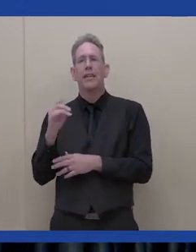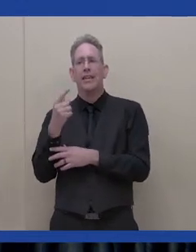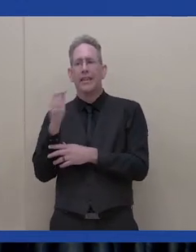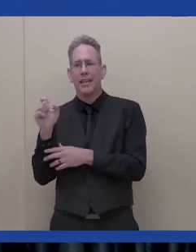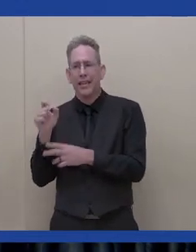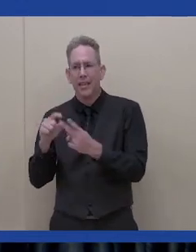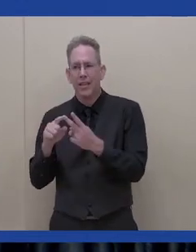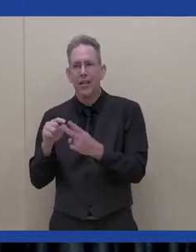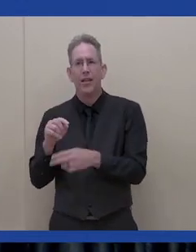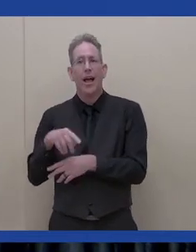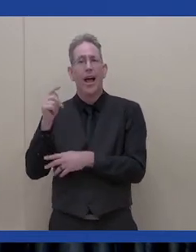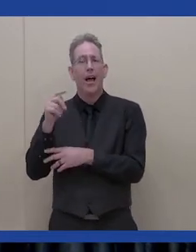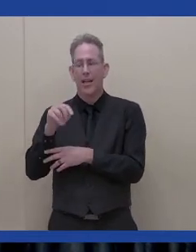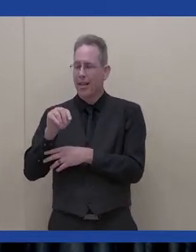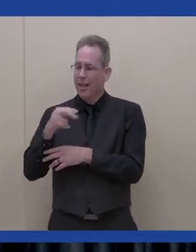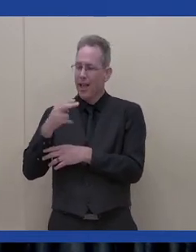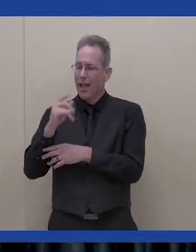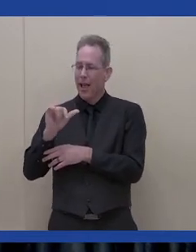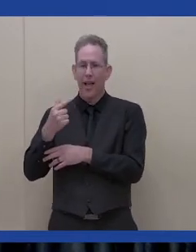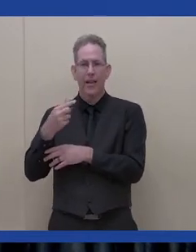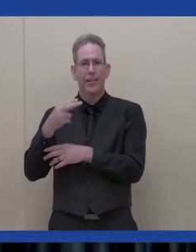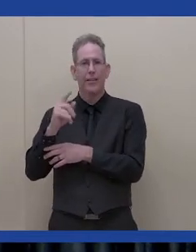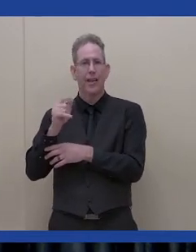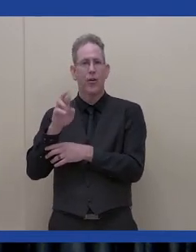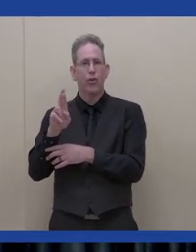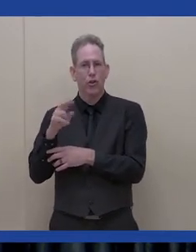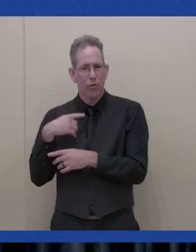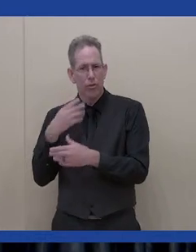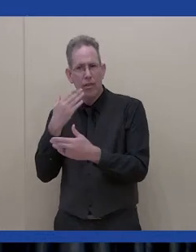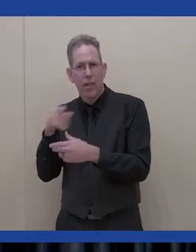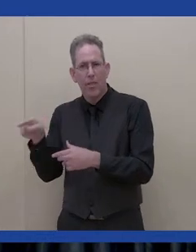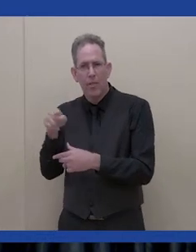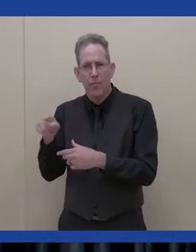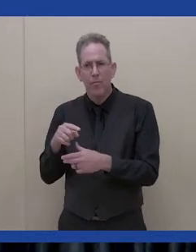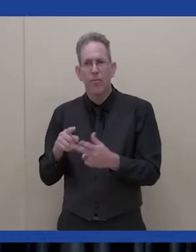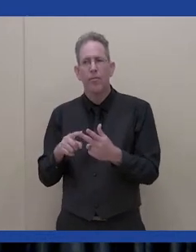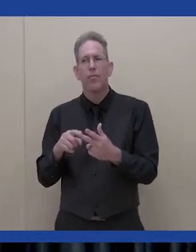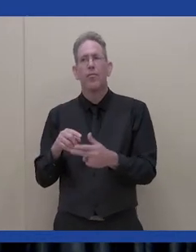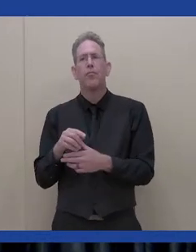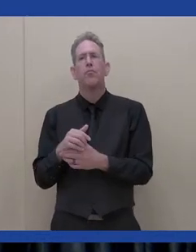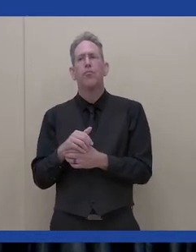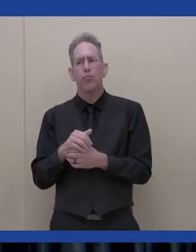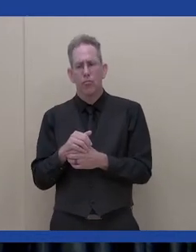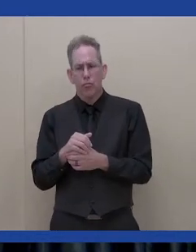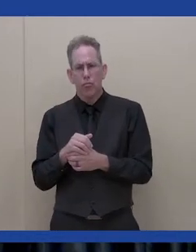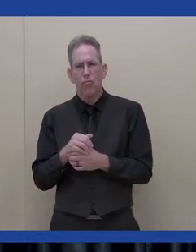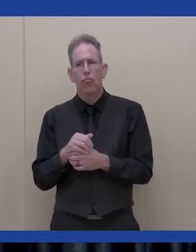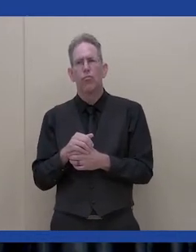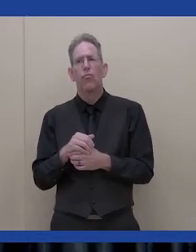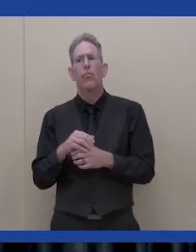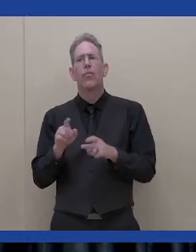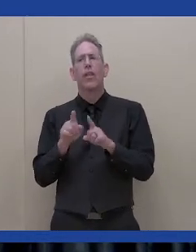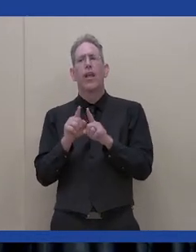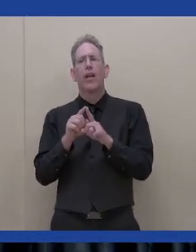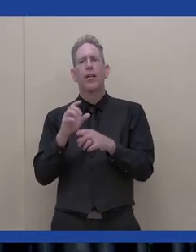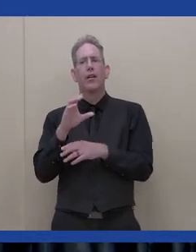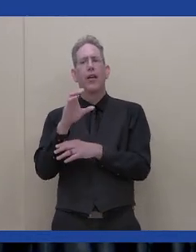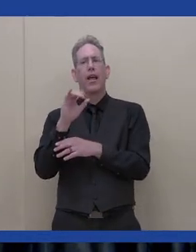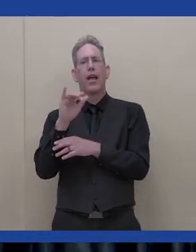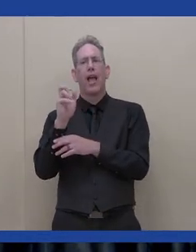King, and as Councillor Carpenter mentioned, in particular, our outgoing Council President, Karen Paul, thank you for your years of service to the city.